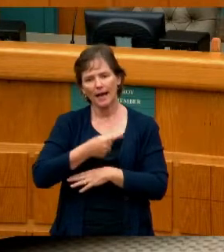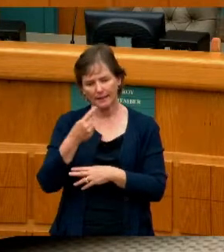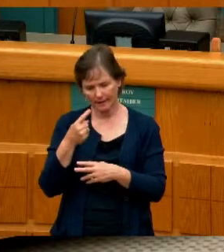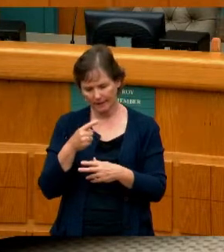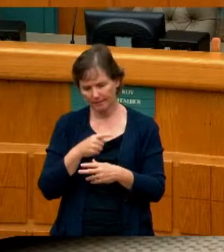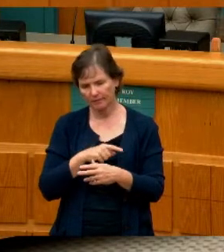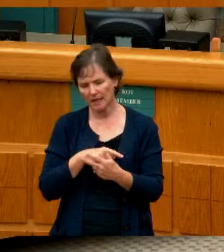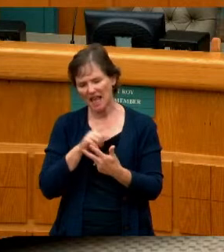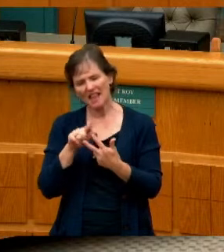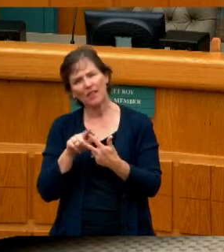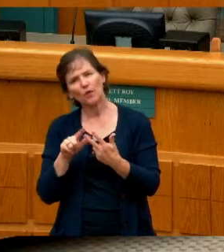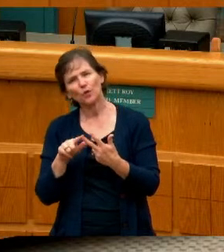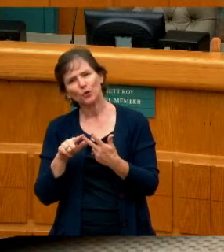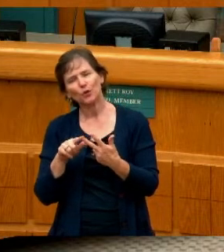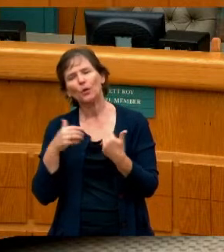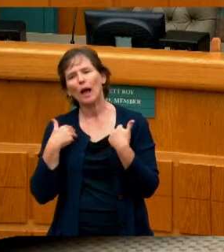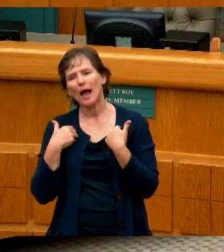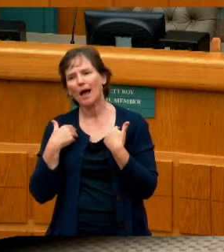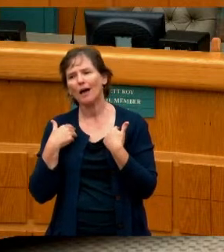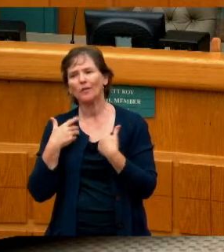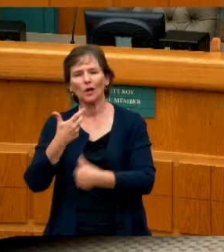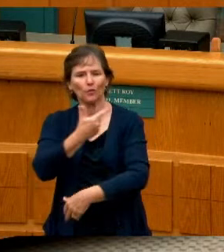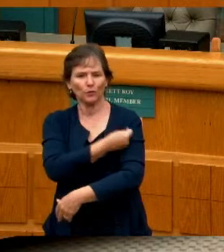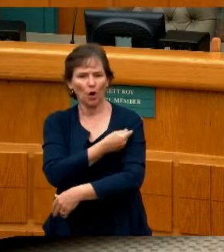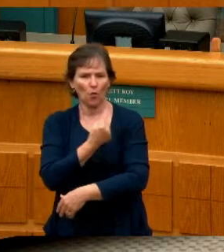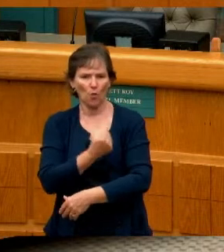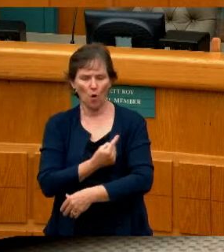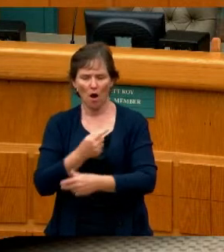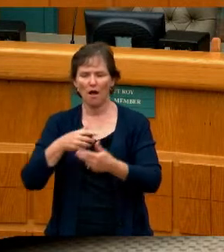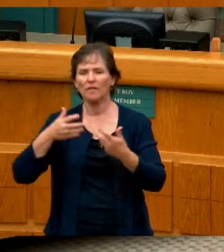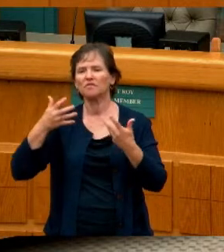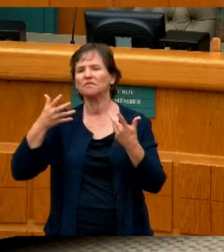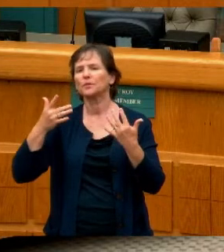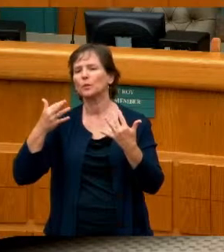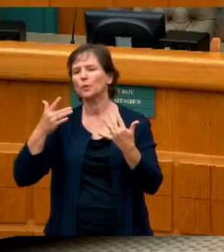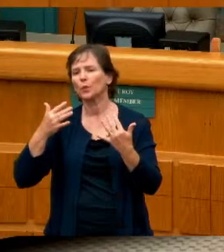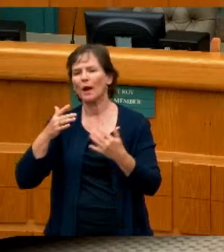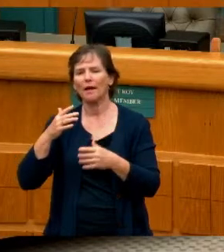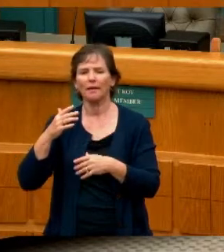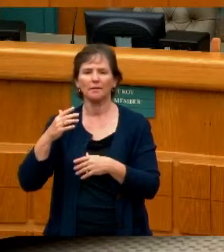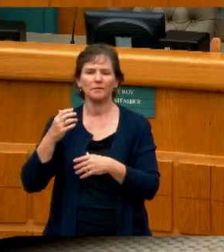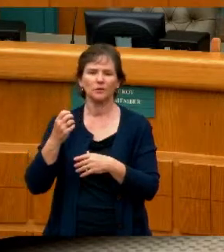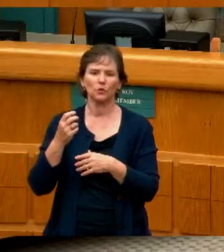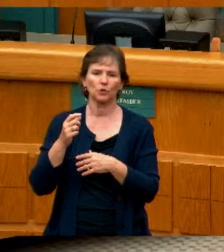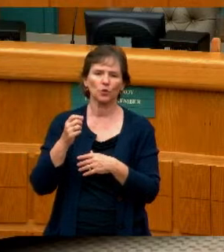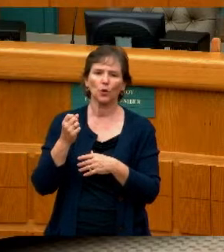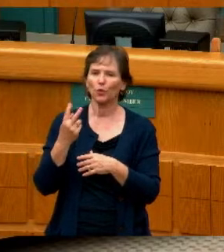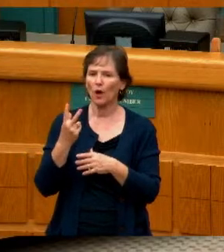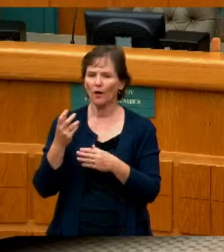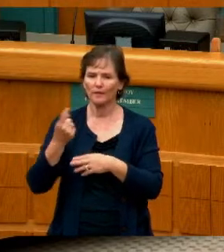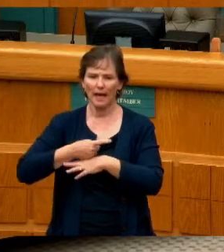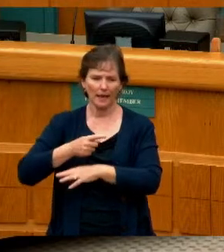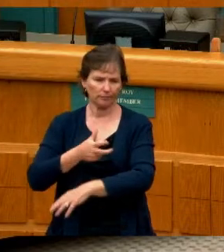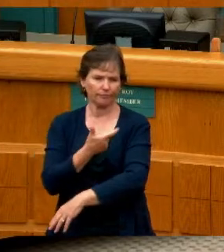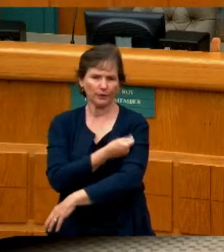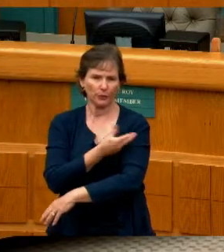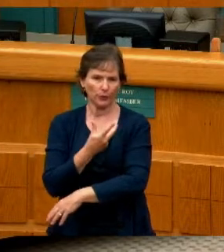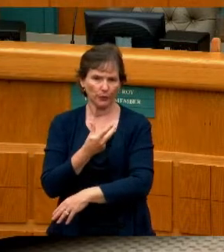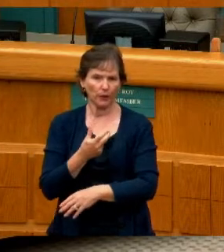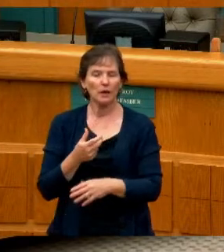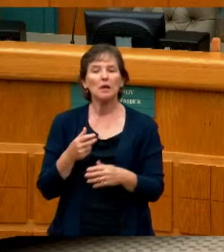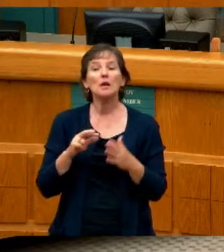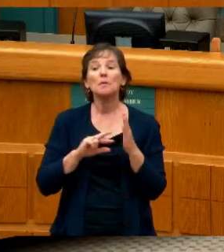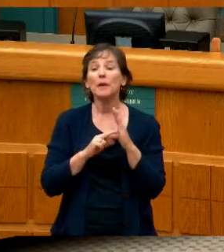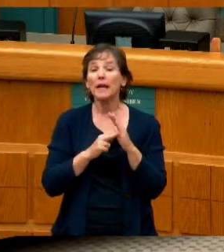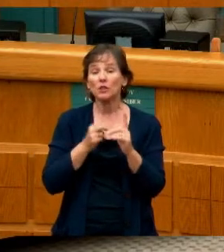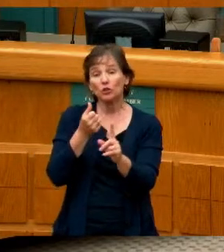28 days apart, depending on which vaccine you receive. The 2 doses have to be received from the same vaccine